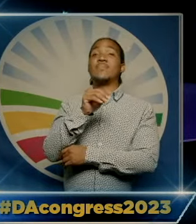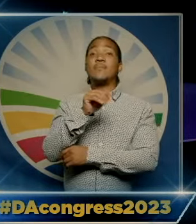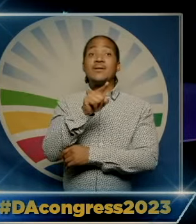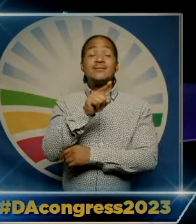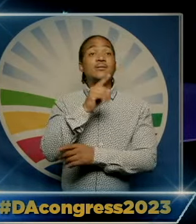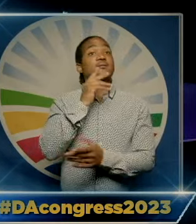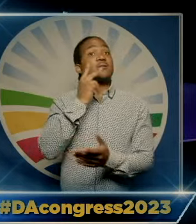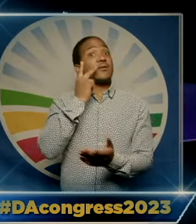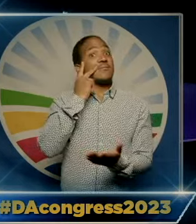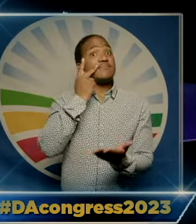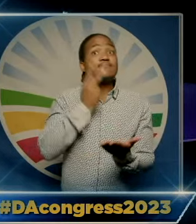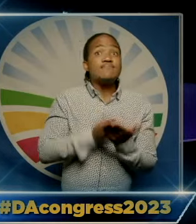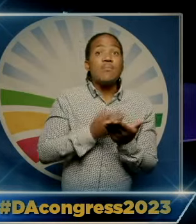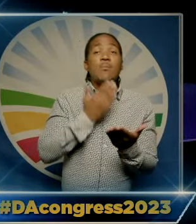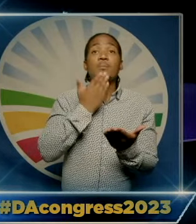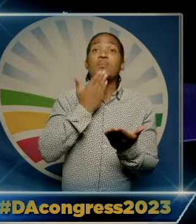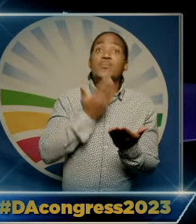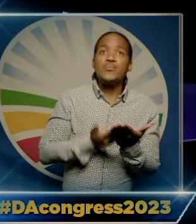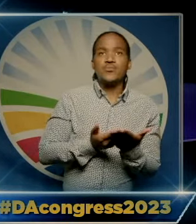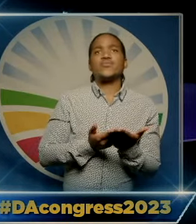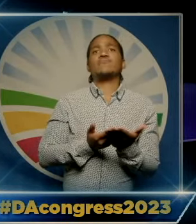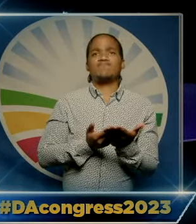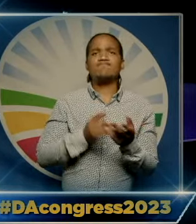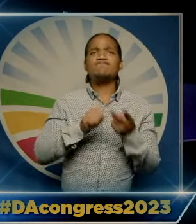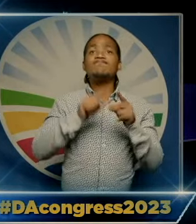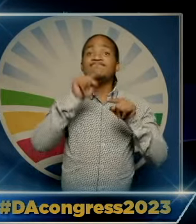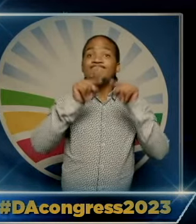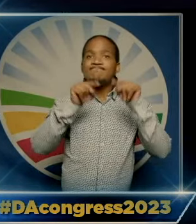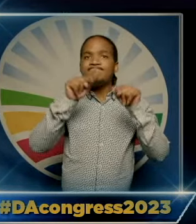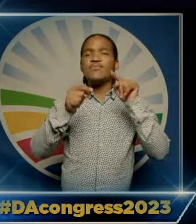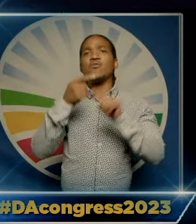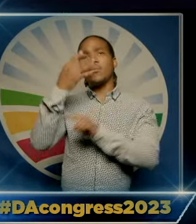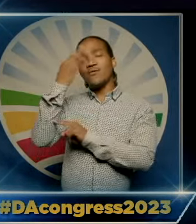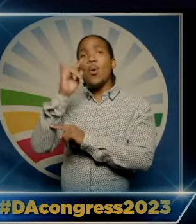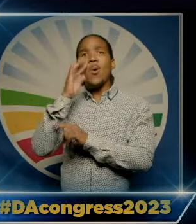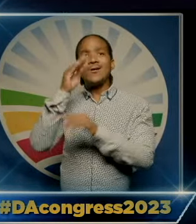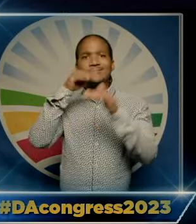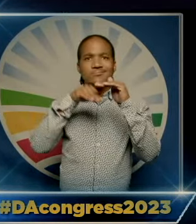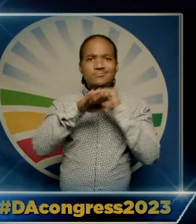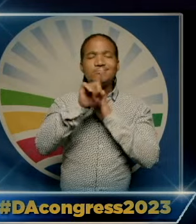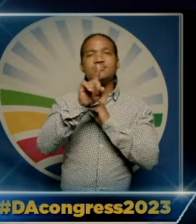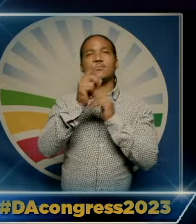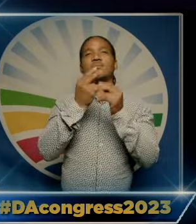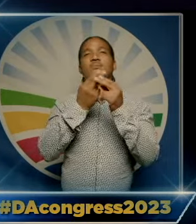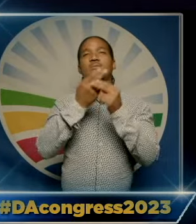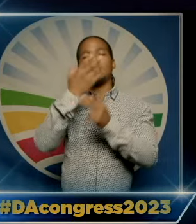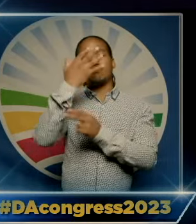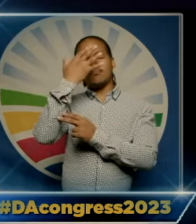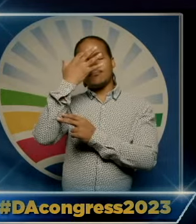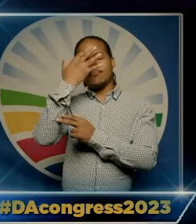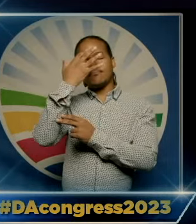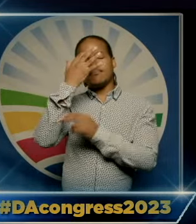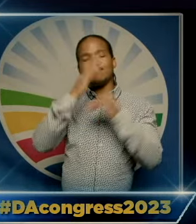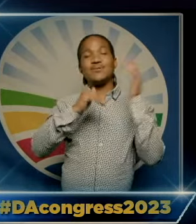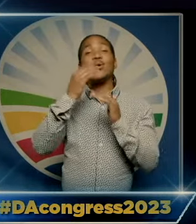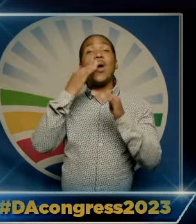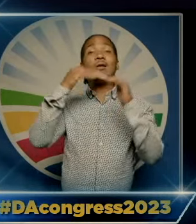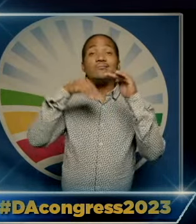Evidence-based and data-led governance will enter the union buildings in 2024, and we